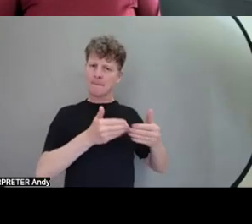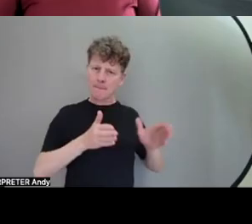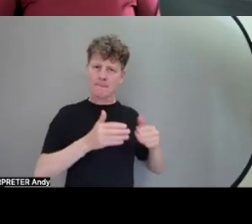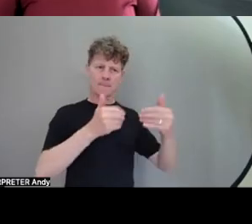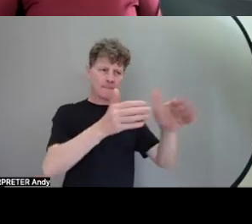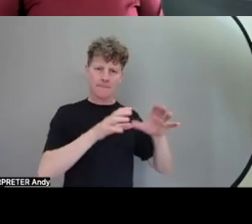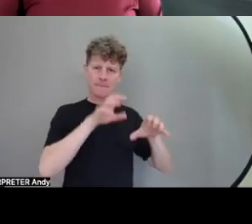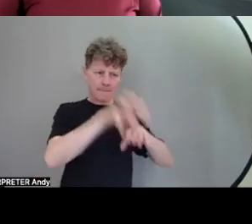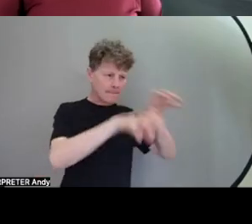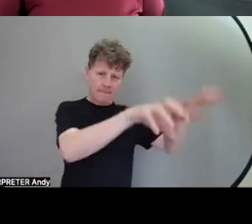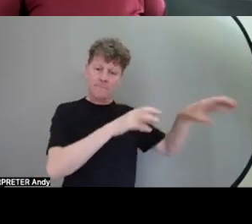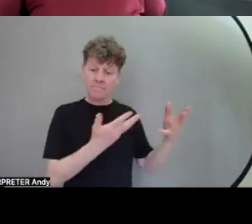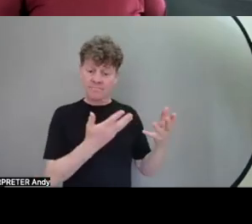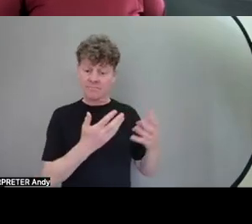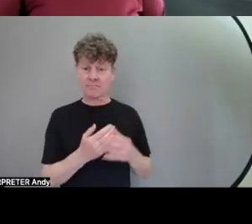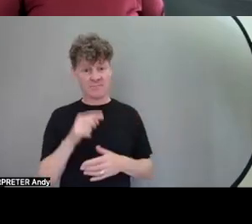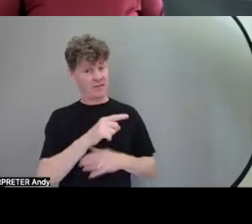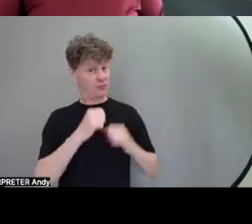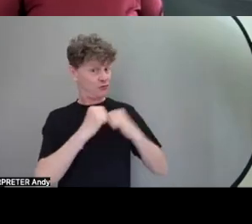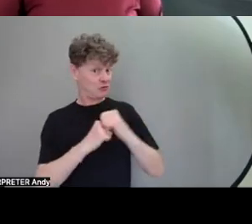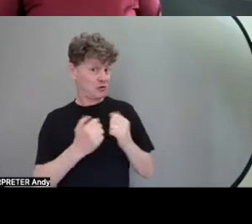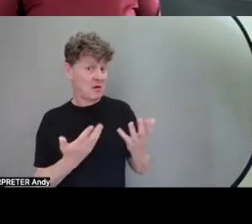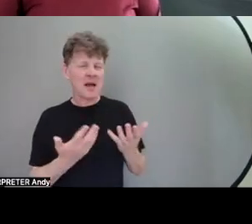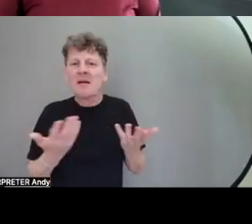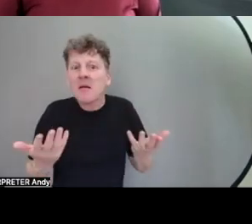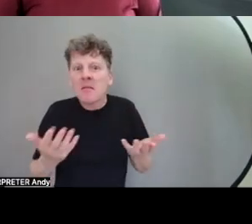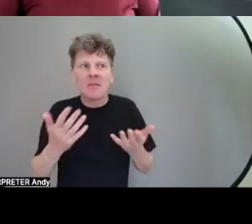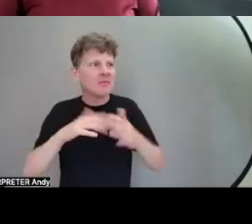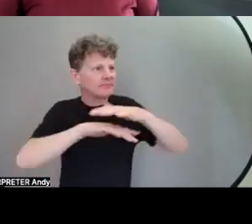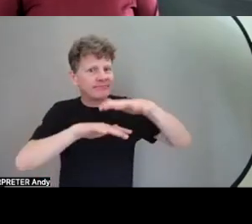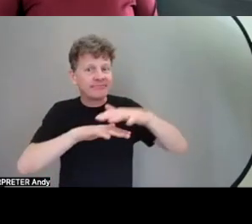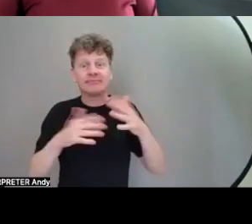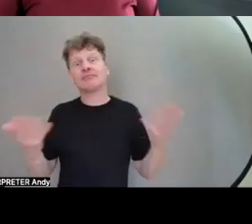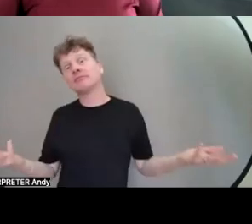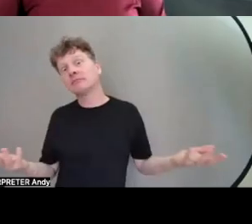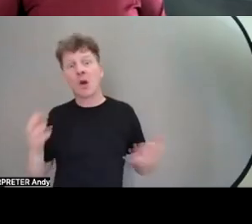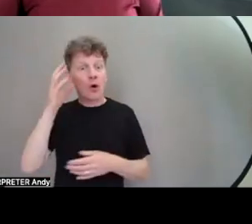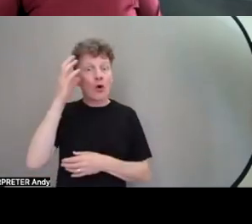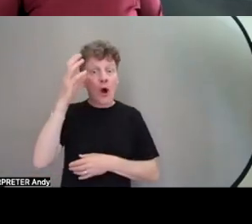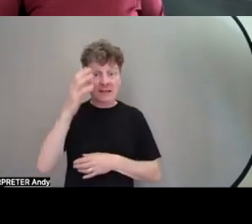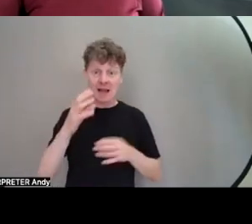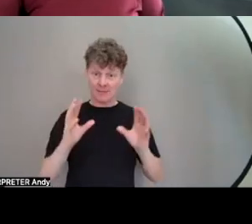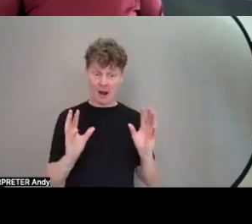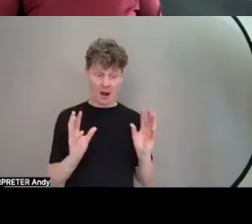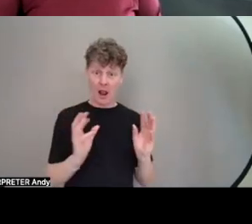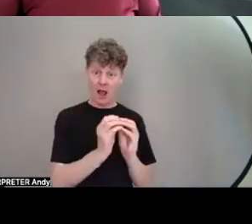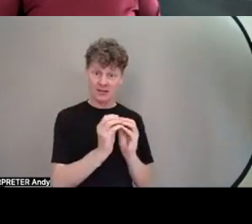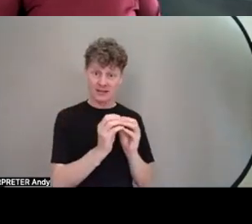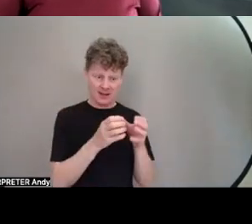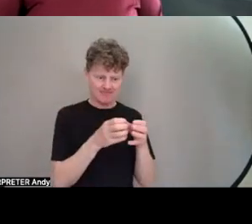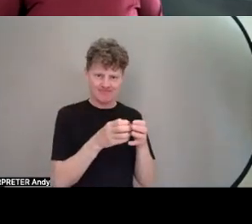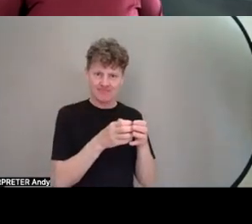And it could imply again that there may be that the concepts that cluster together locally in